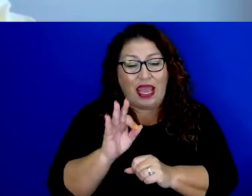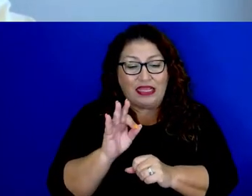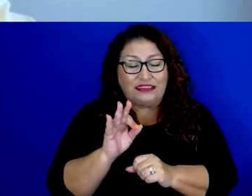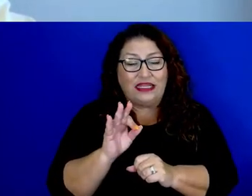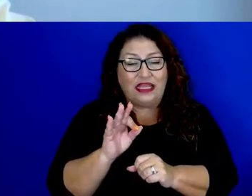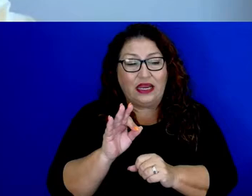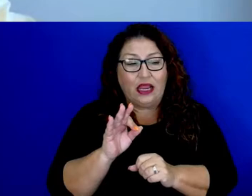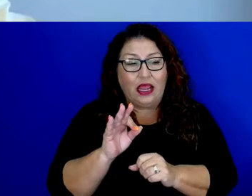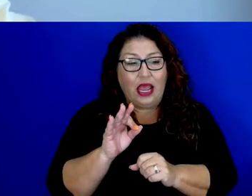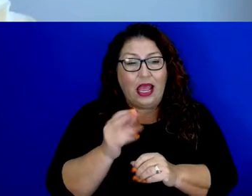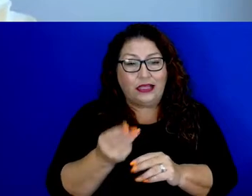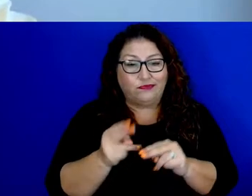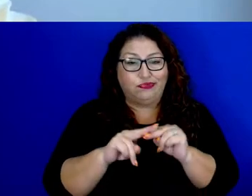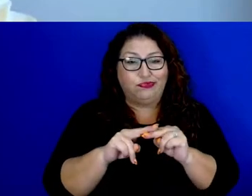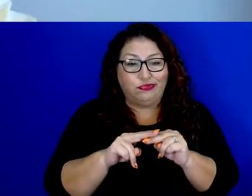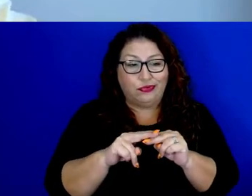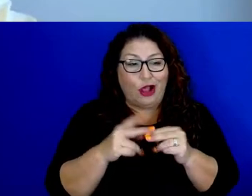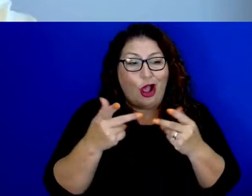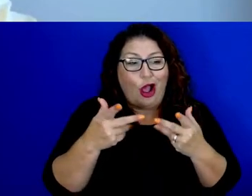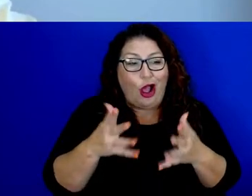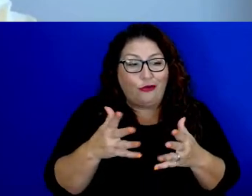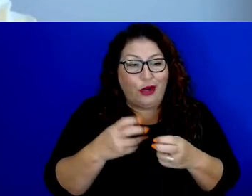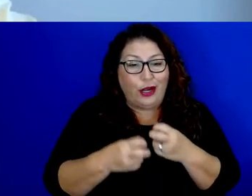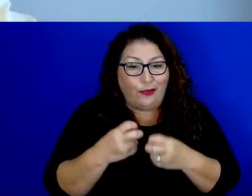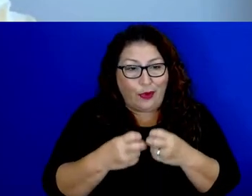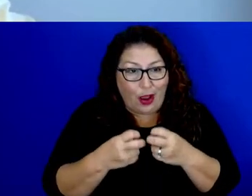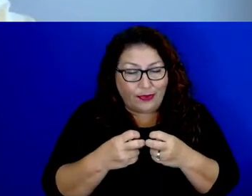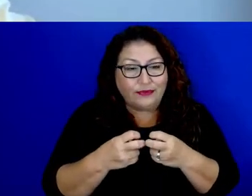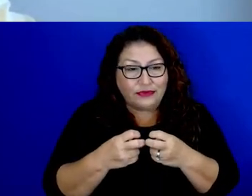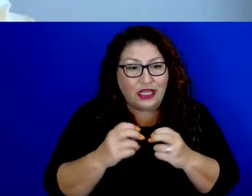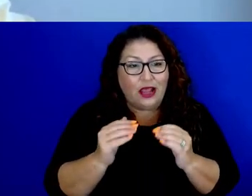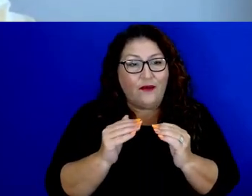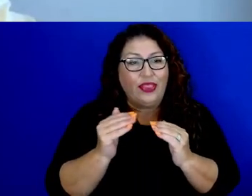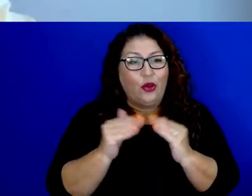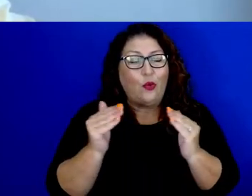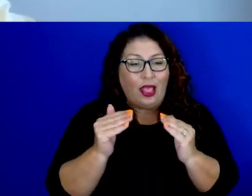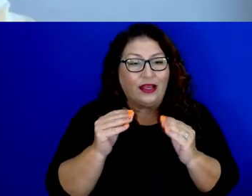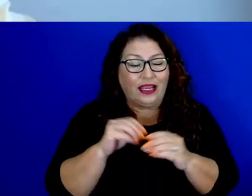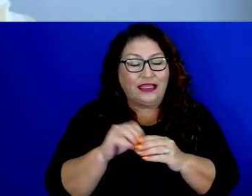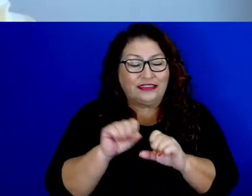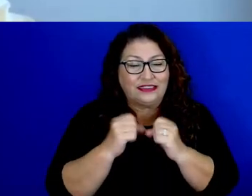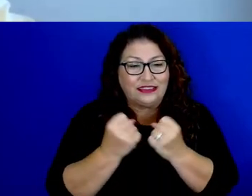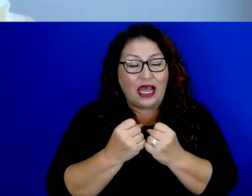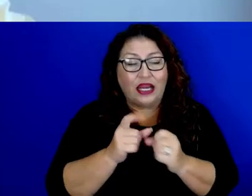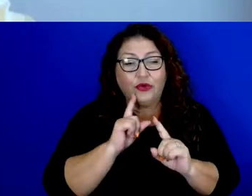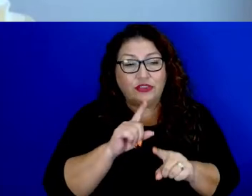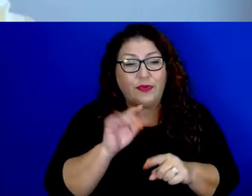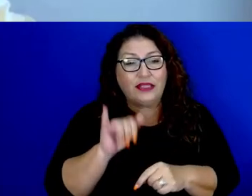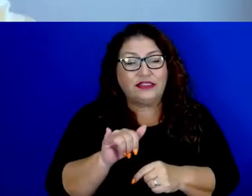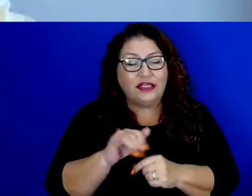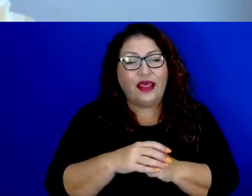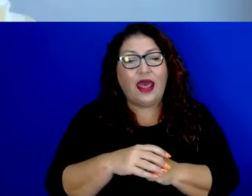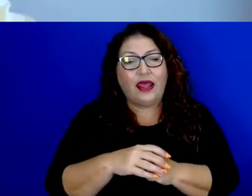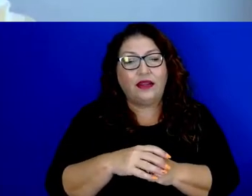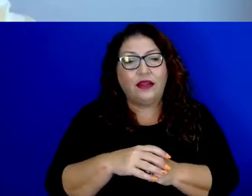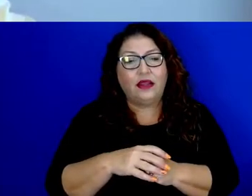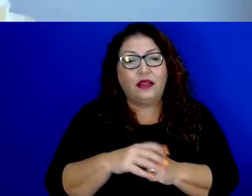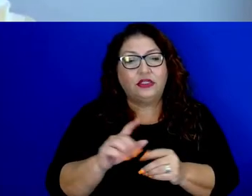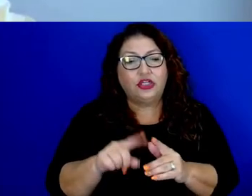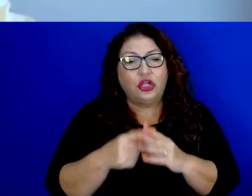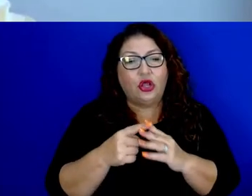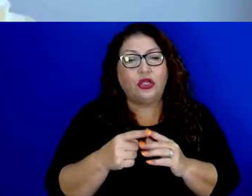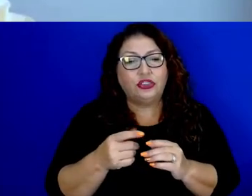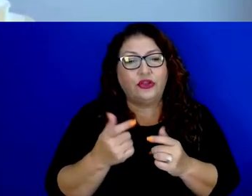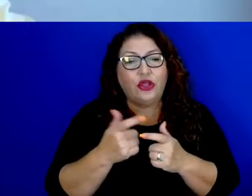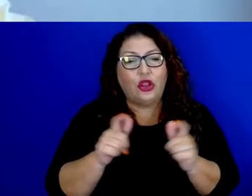already existing inequalities in our society. And the response, as a response to these new challenges, we managed to launch the largest EU financial instrument ever created by the